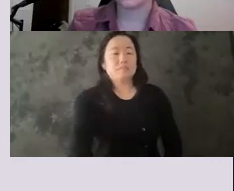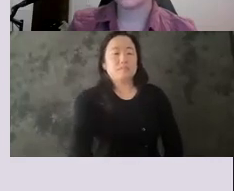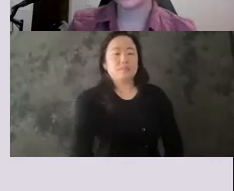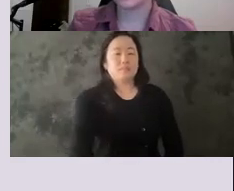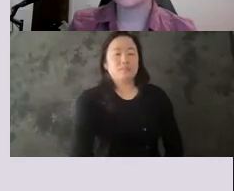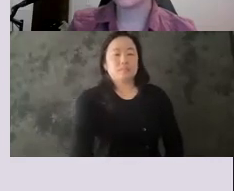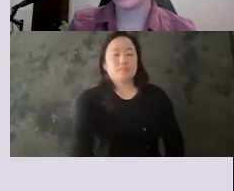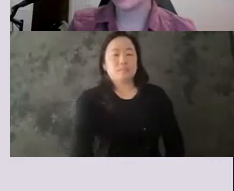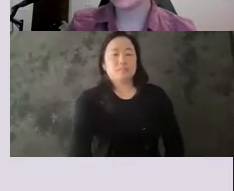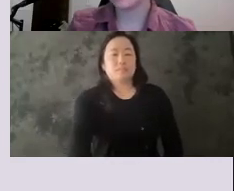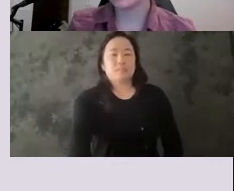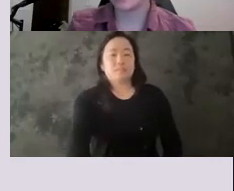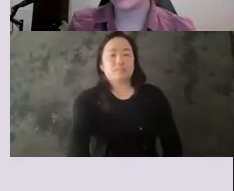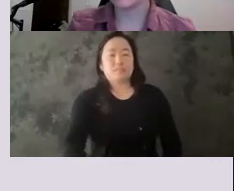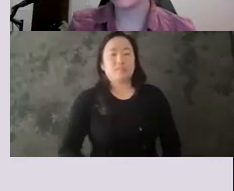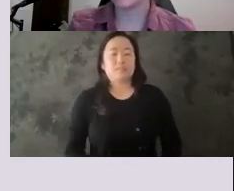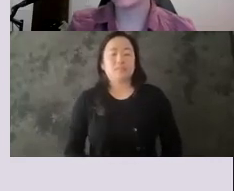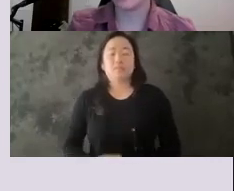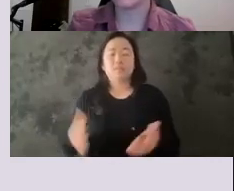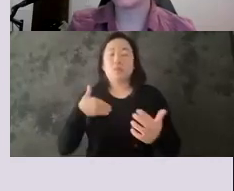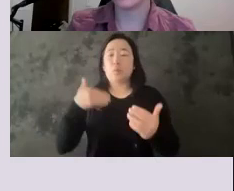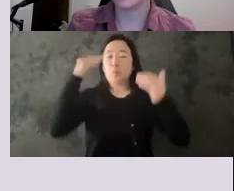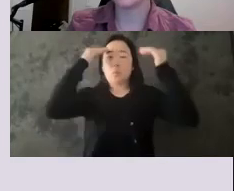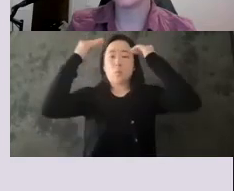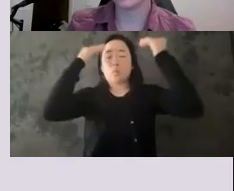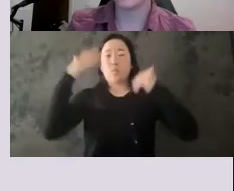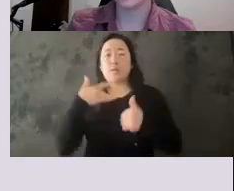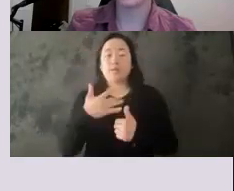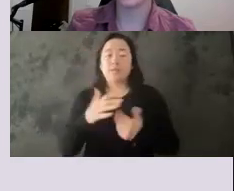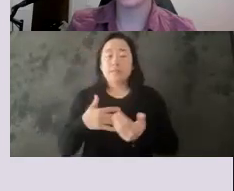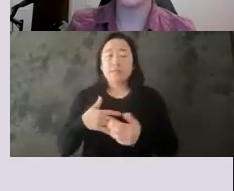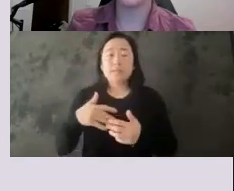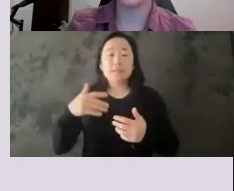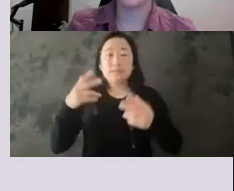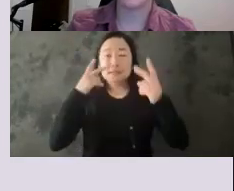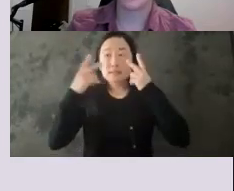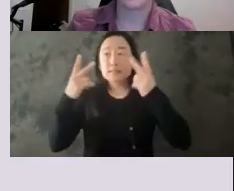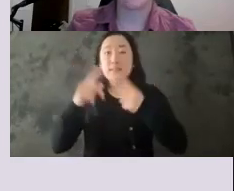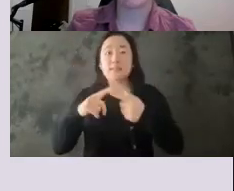Being aware of senses, sight, sound, smell, and sensory situations.